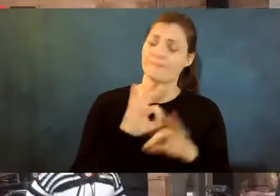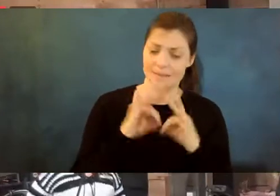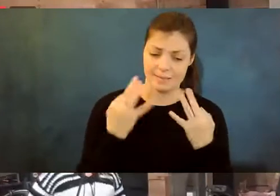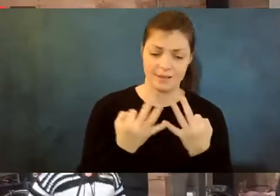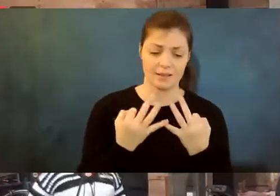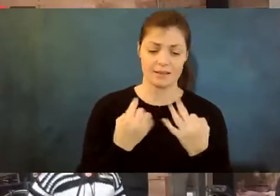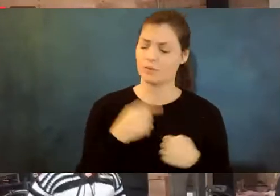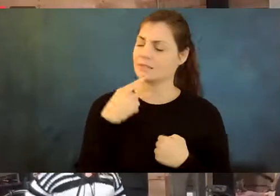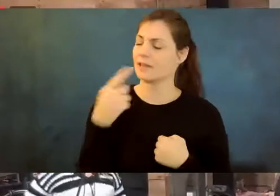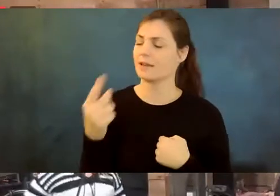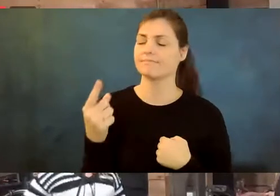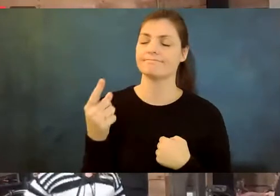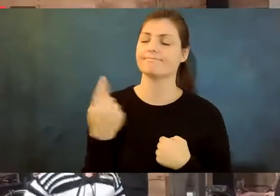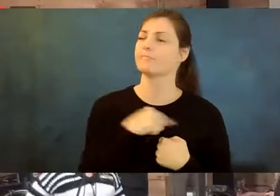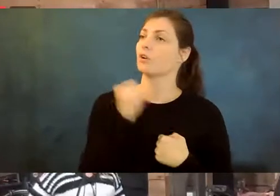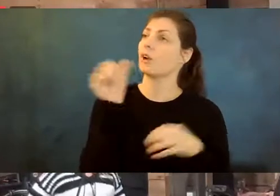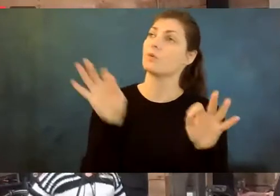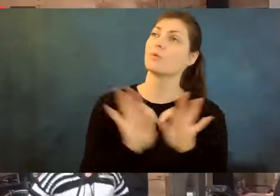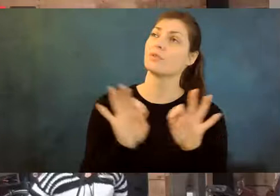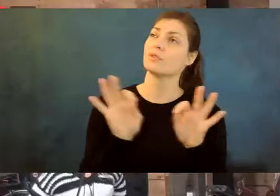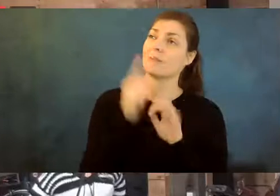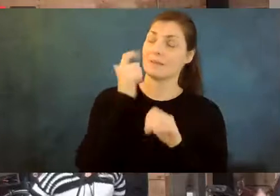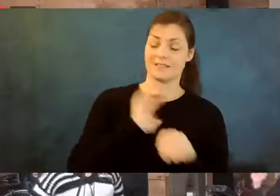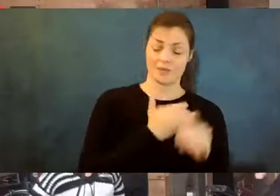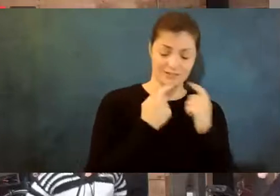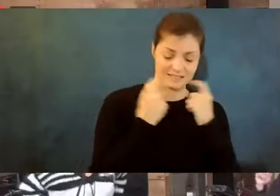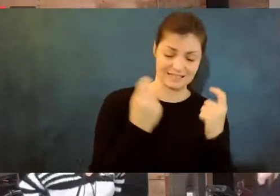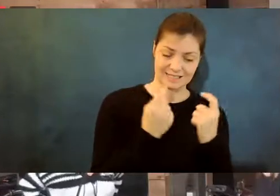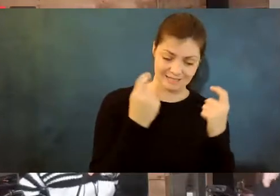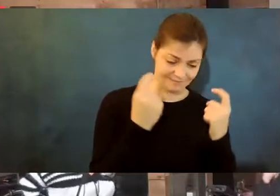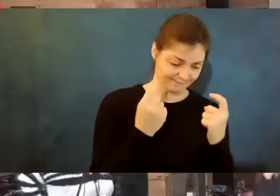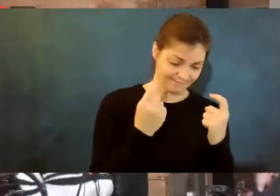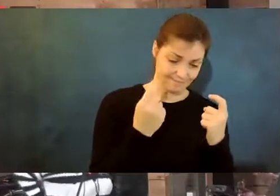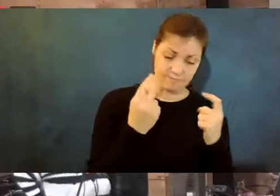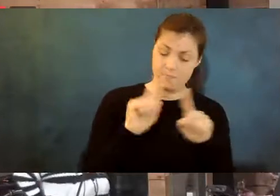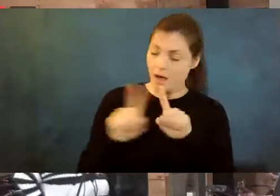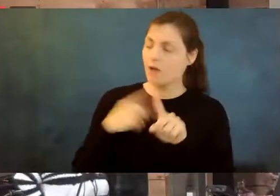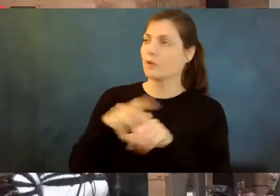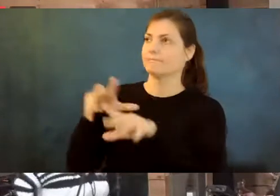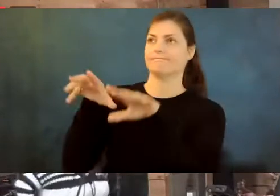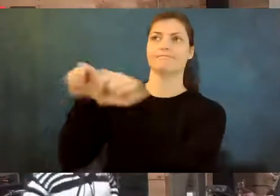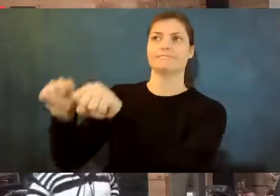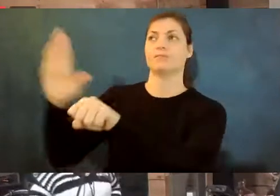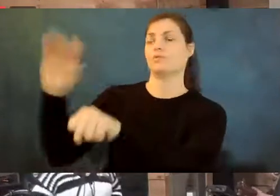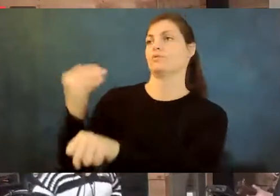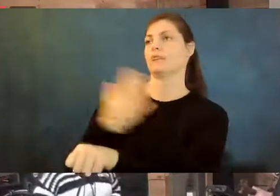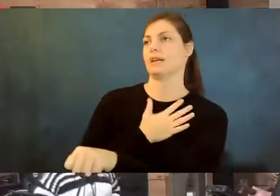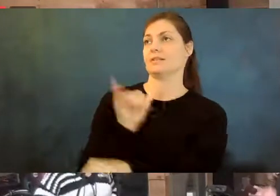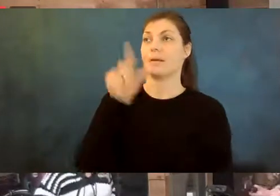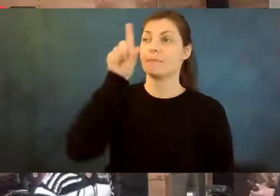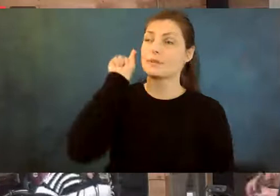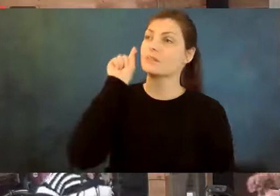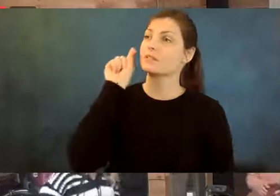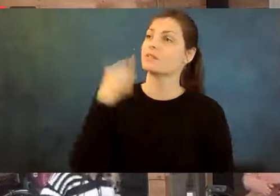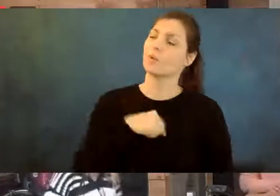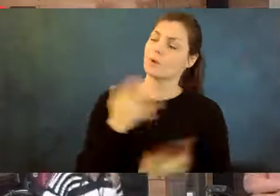And Lord, we say we are not worthy because of our sin, but we claim your grace like Moses did. Lord, we choose